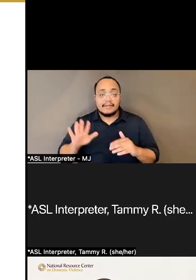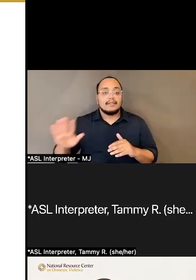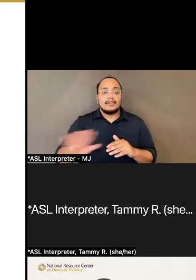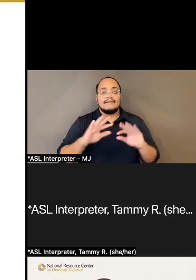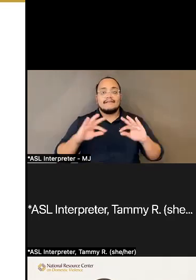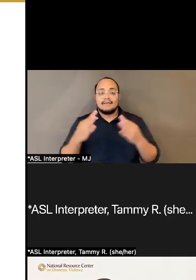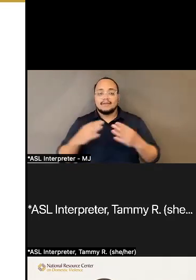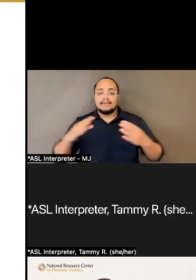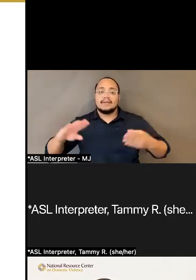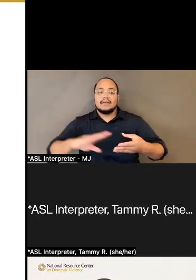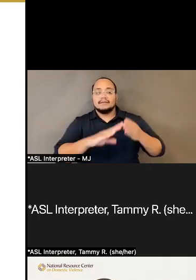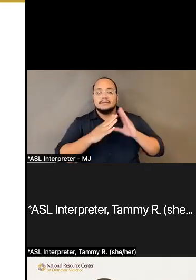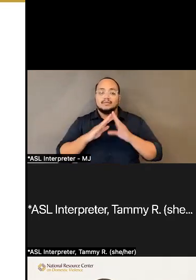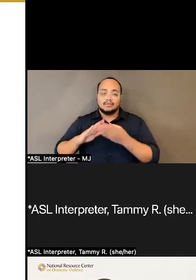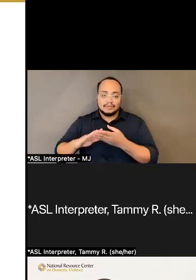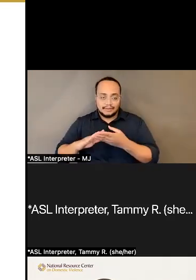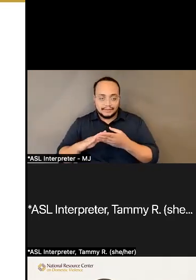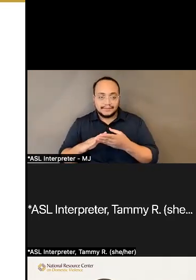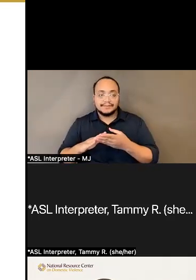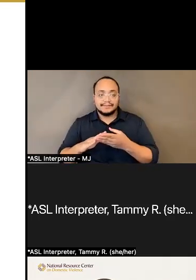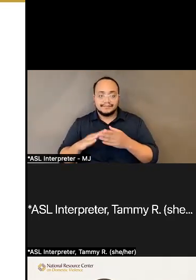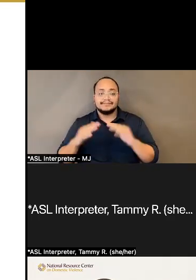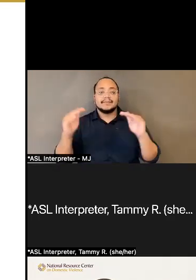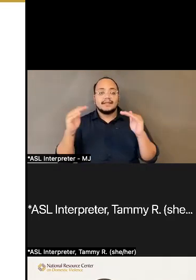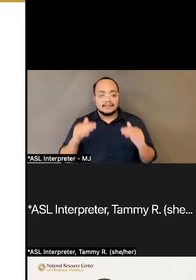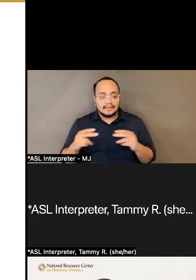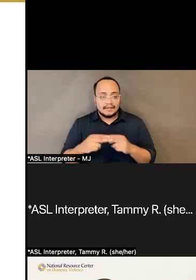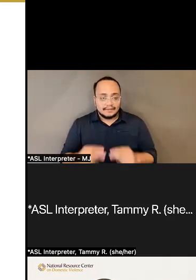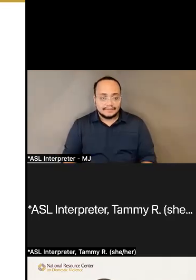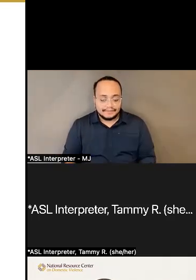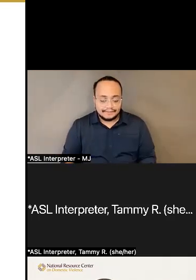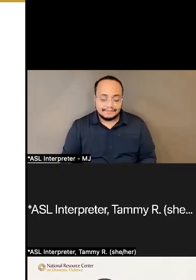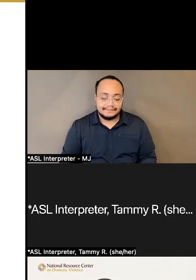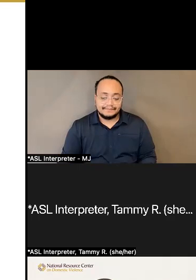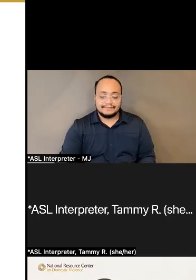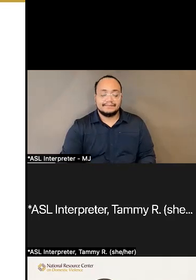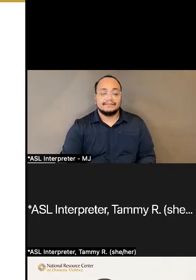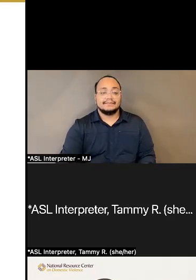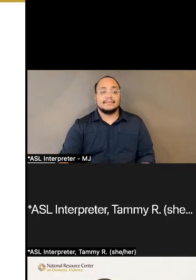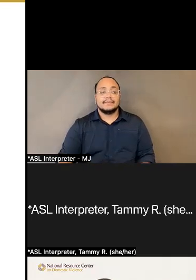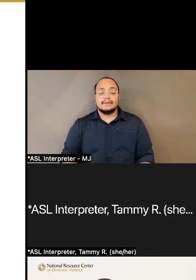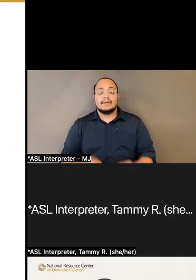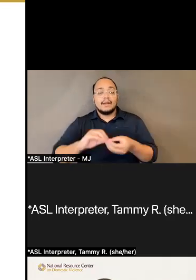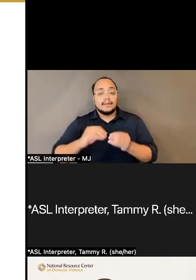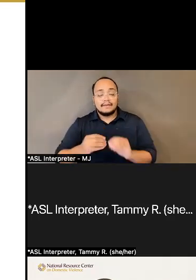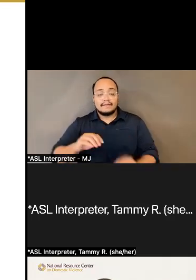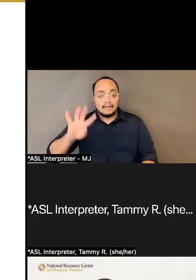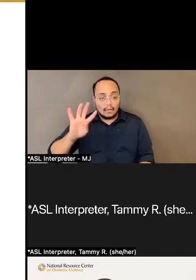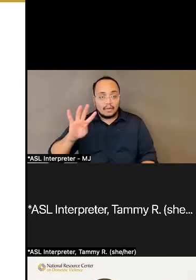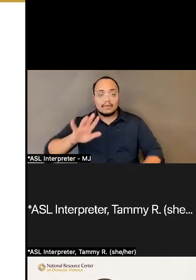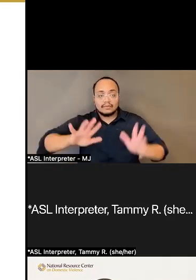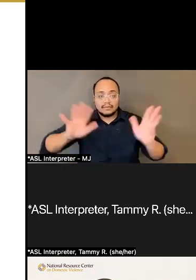families, and communities. Next slide, please. 4, promote family